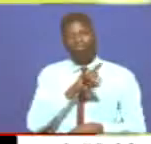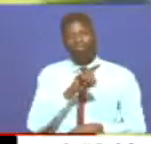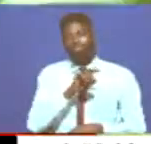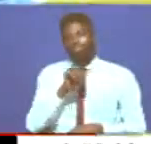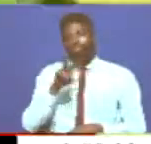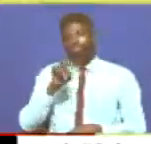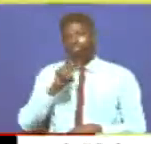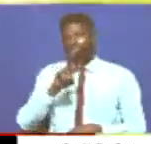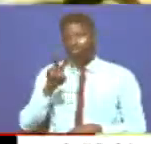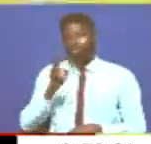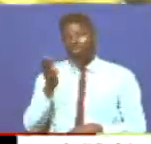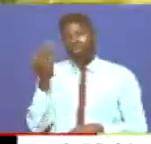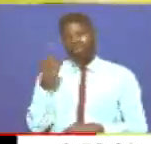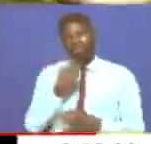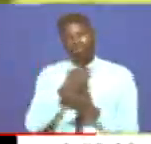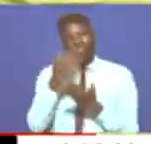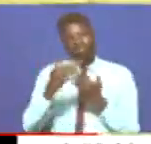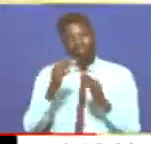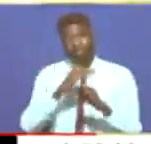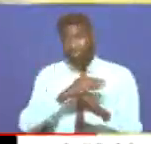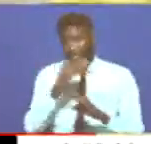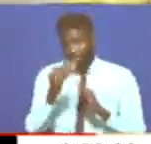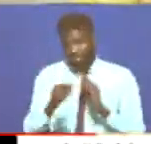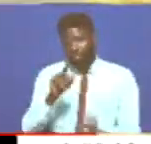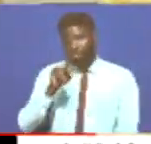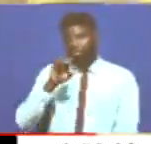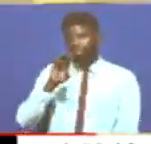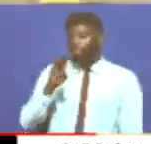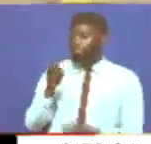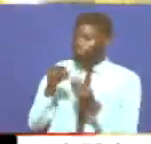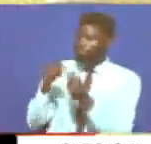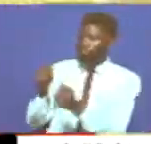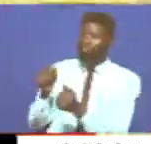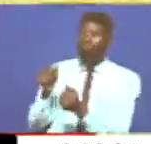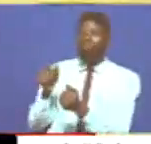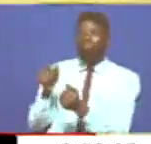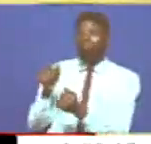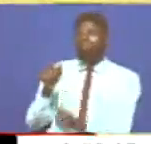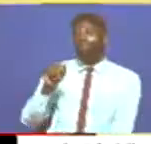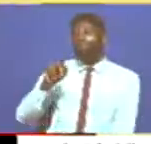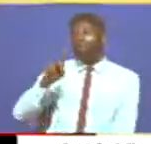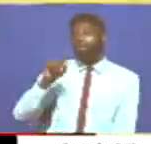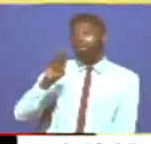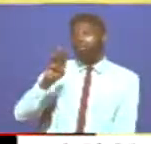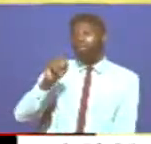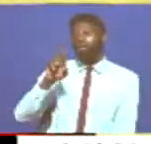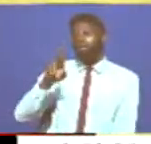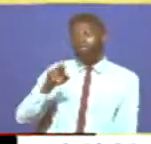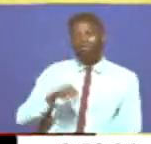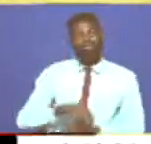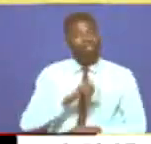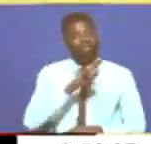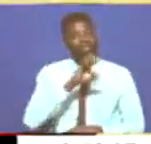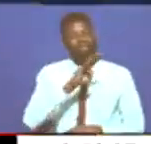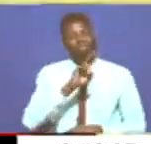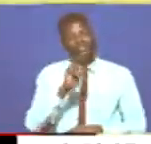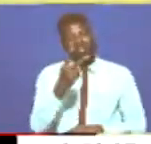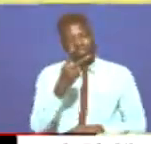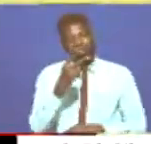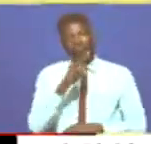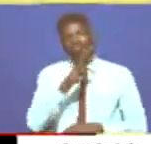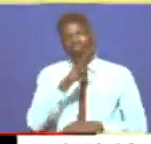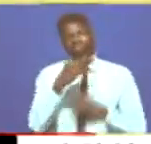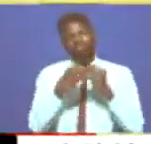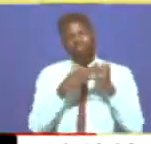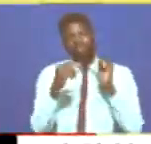style last weekend as KCB ended league leaders Kabras Sugar unbeaten run of 10 games. The Bankers finished second with 48 points, while